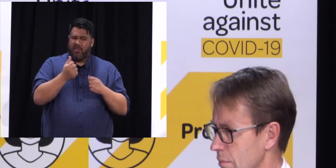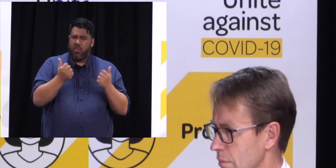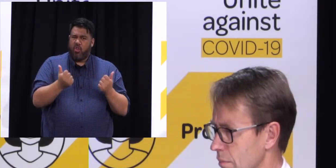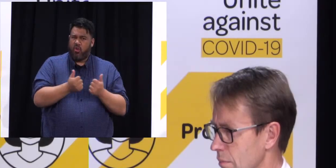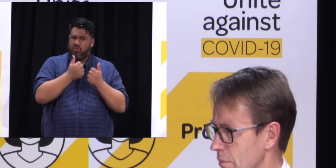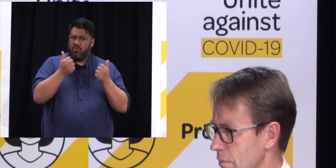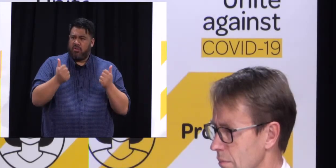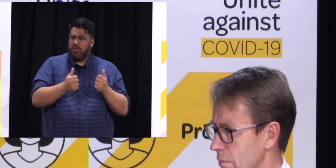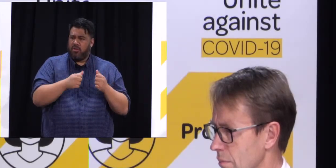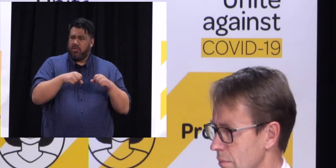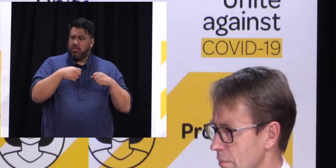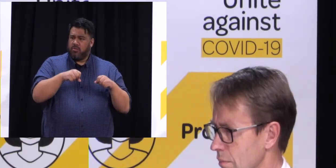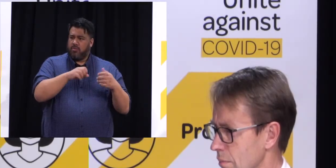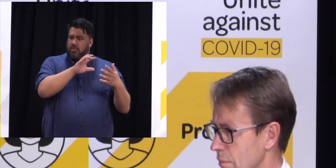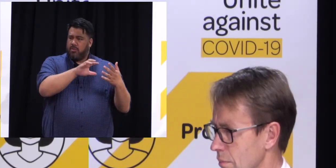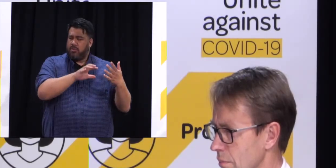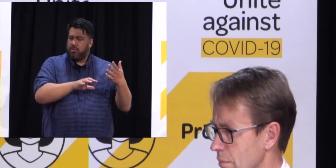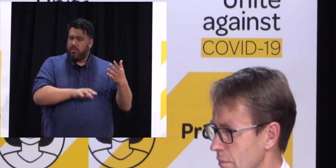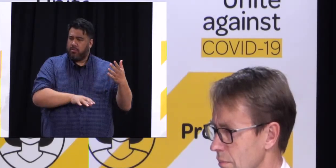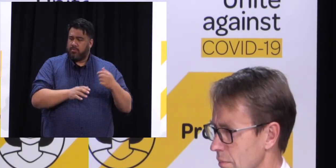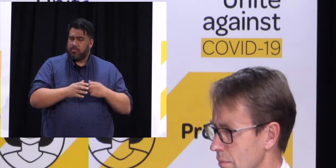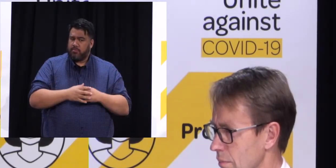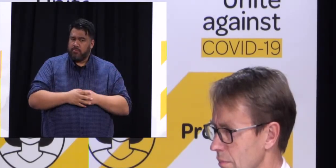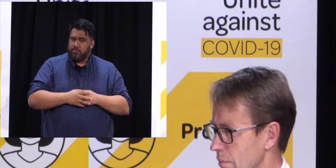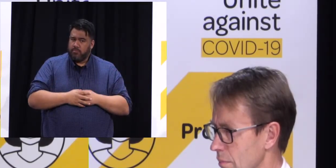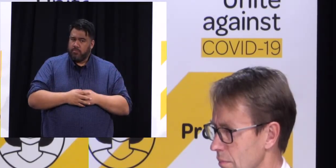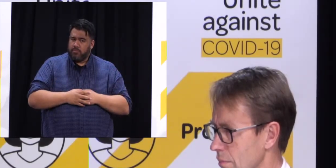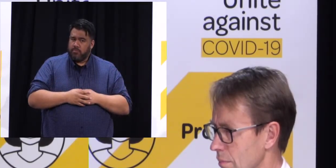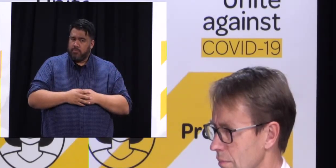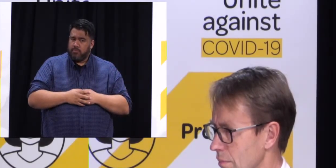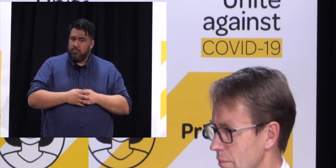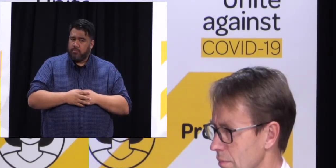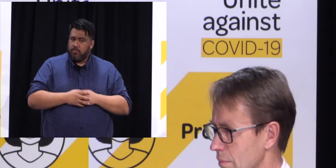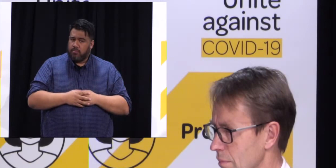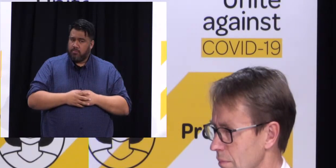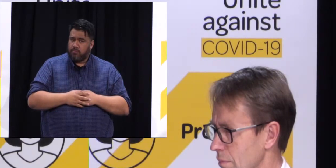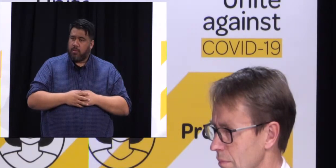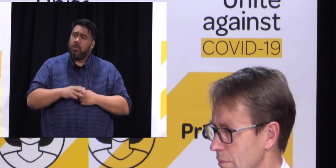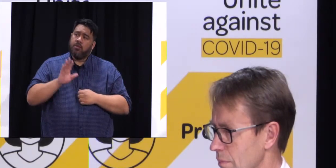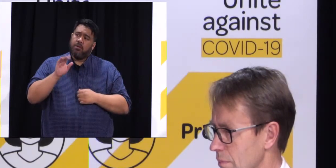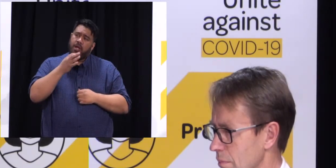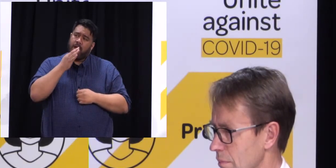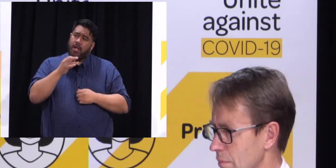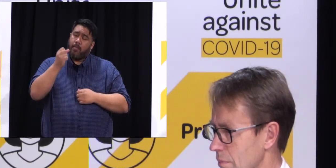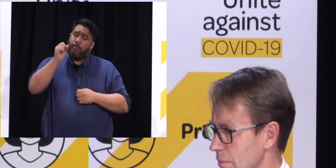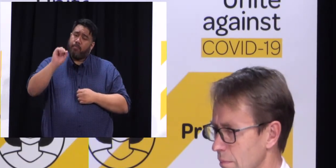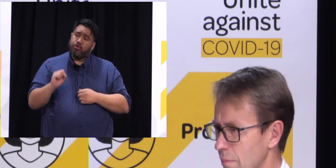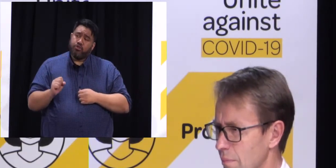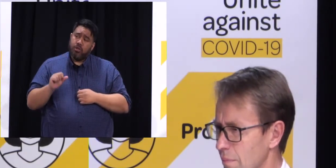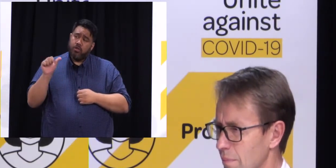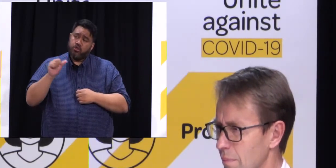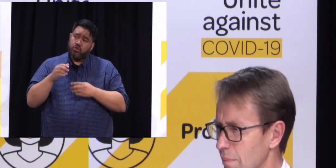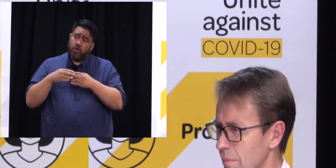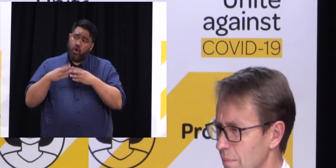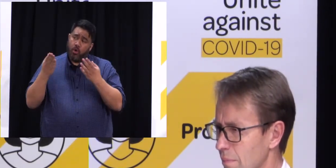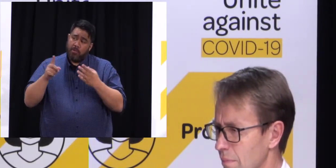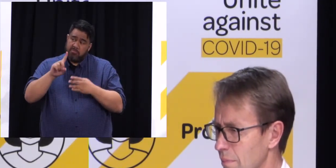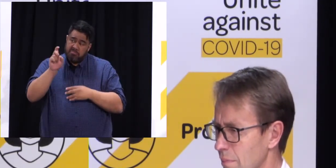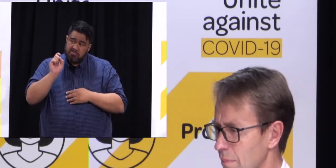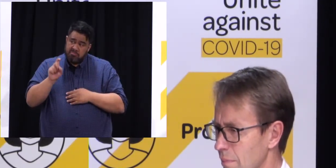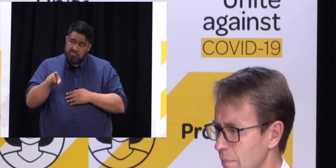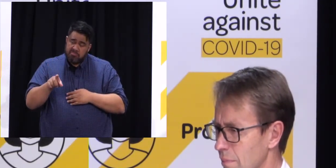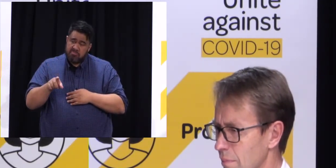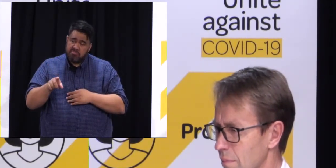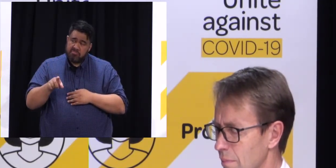purchase papers and grocers to open at level 4, and also with lockdown being quite stressful for